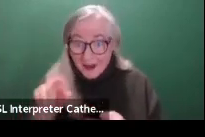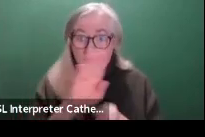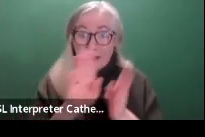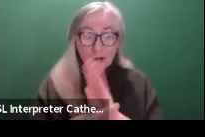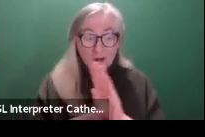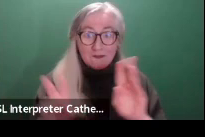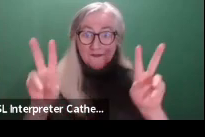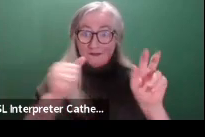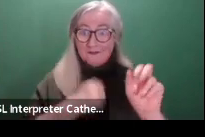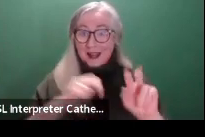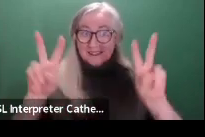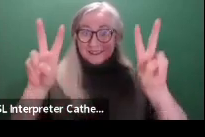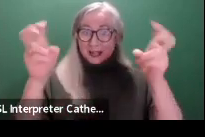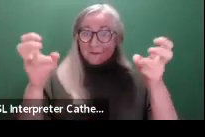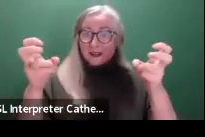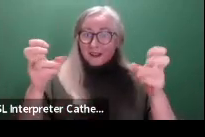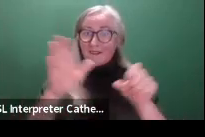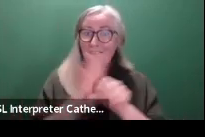dissertation.